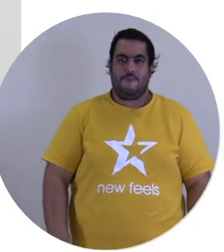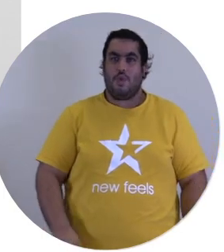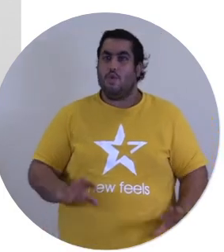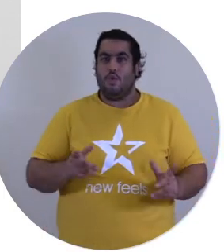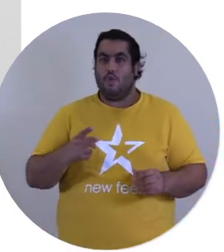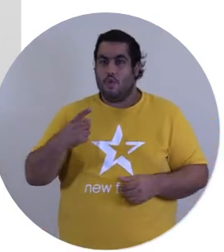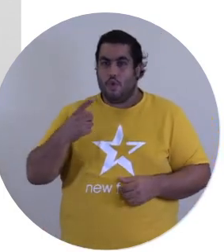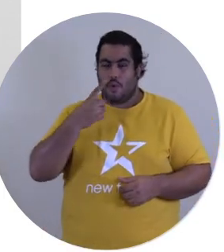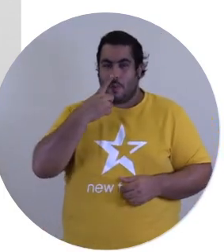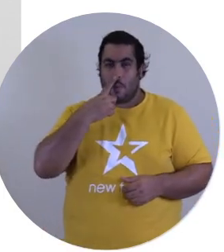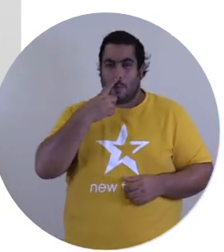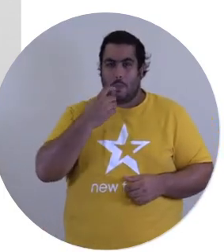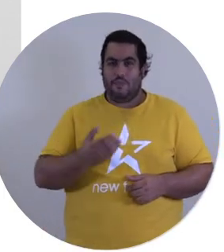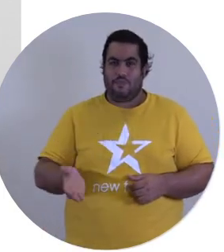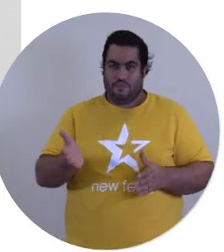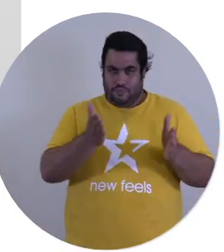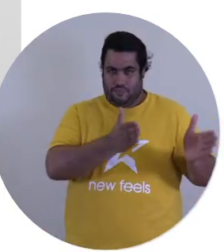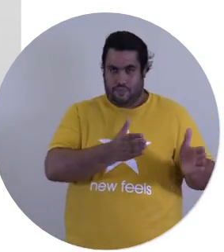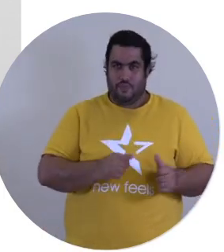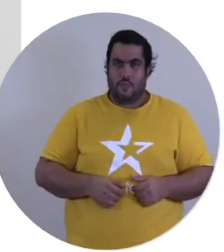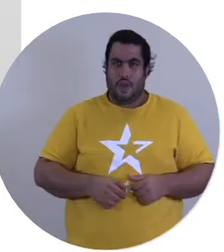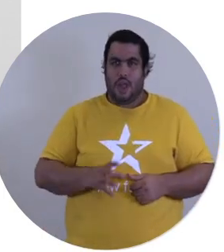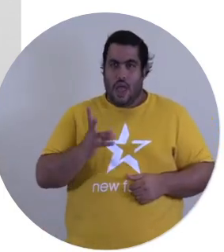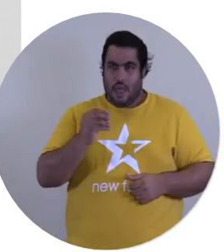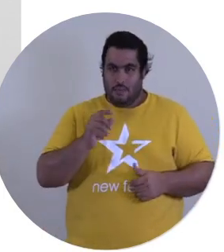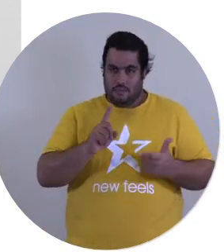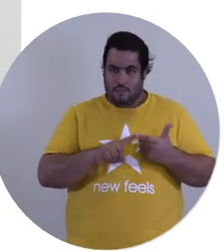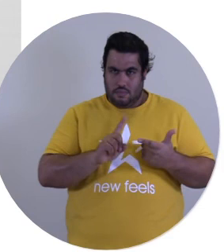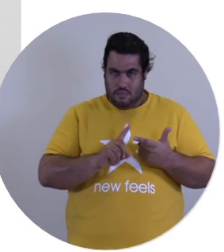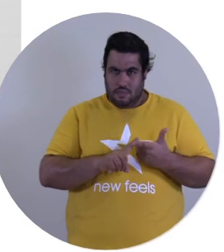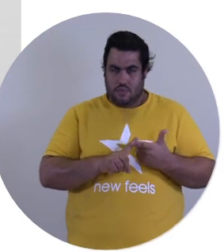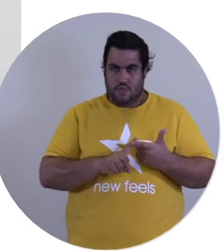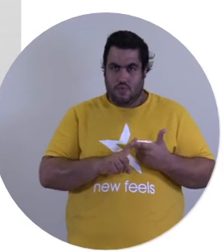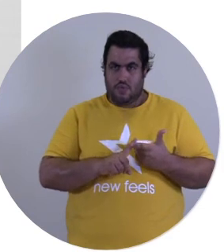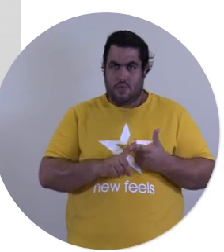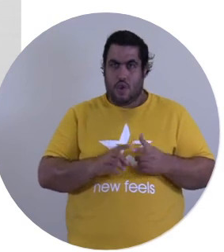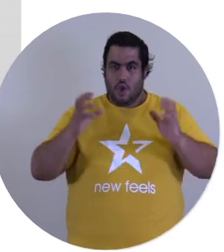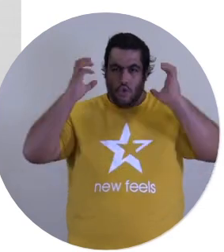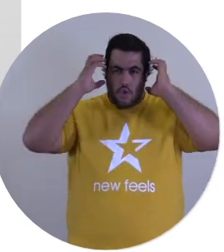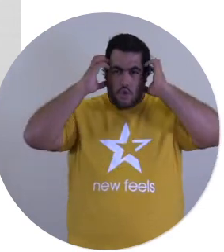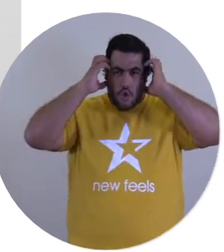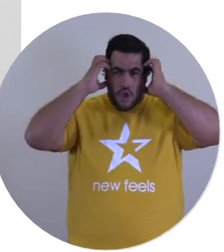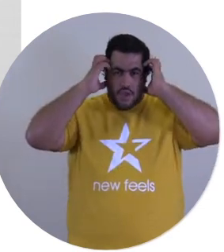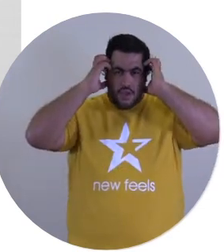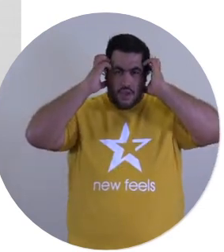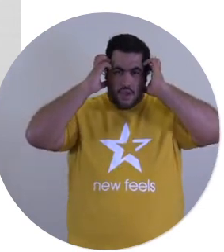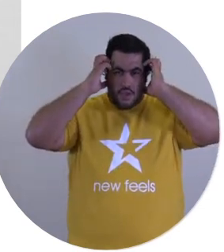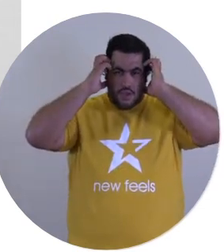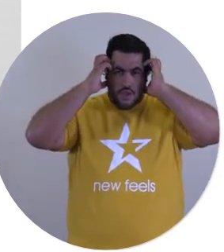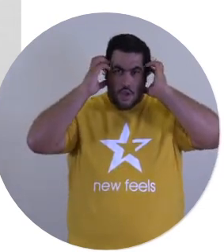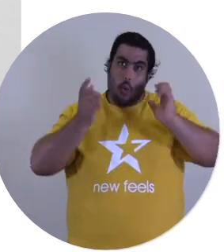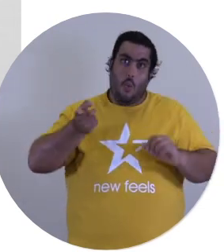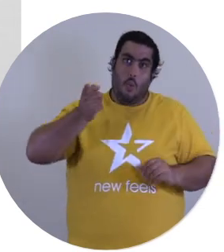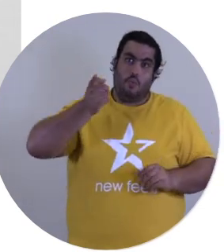Number 2, noise and cause a lot of stress. I just can't handle